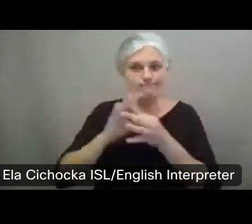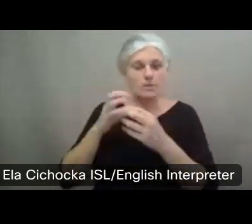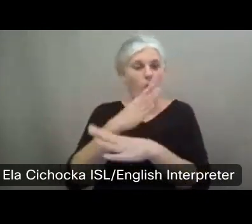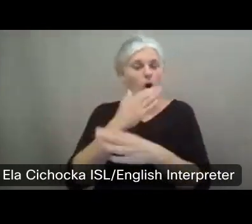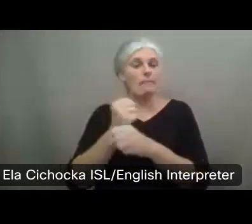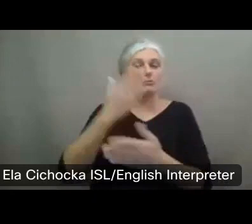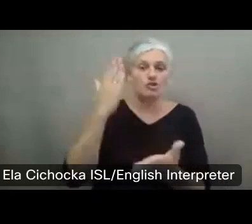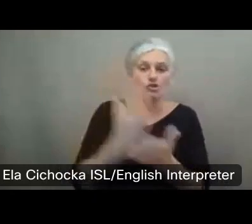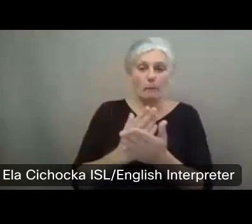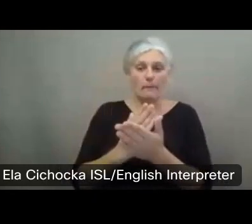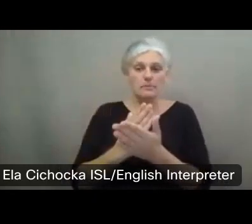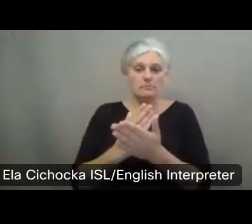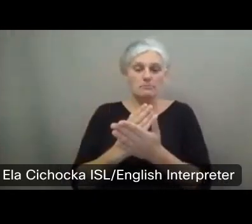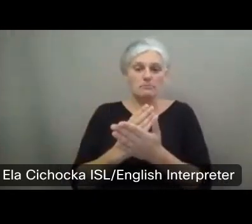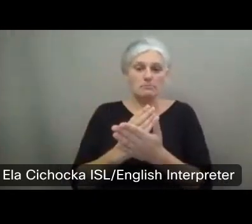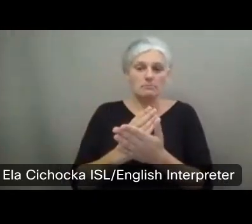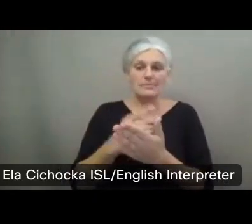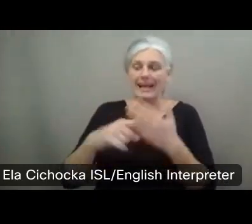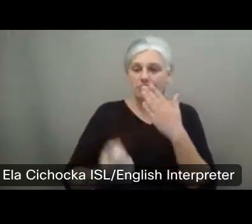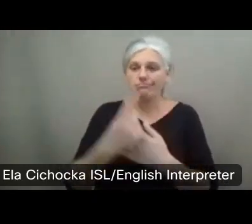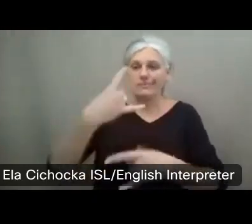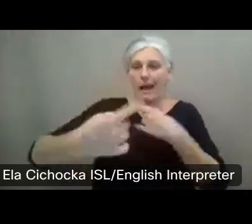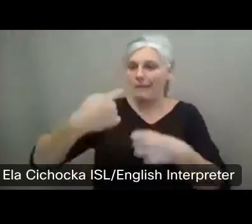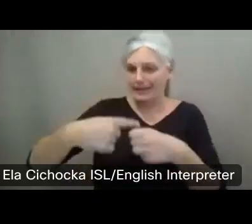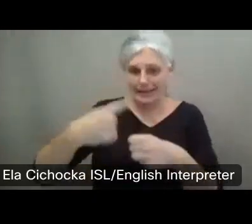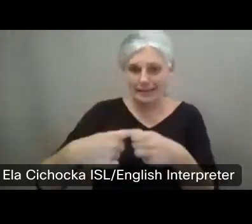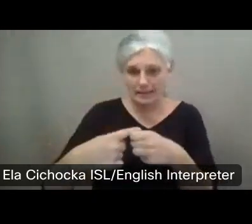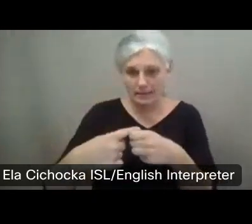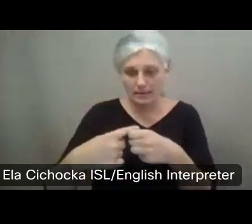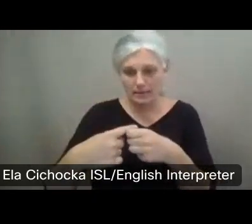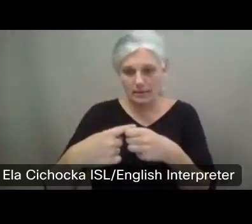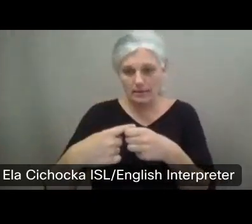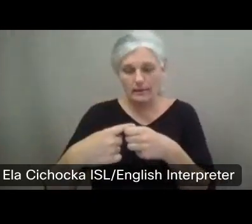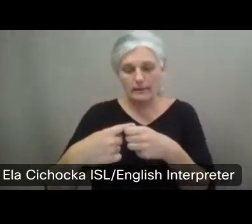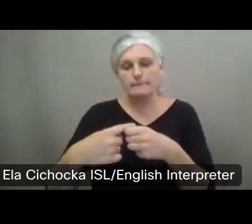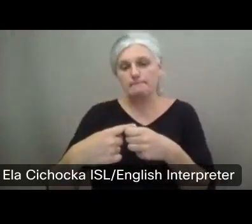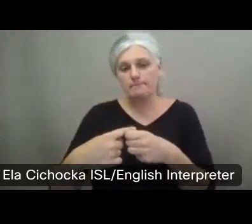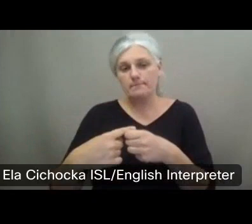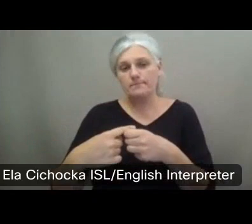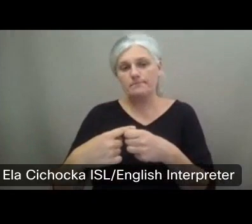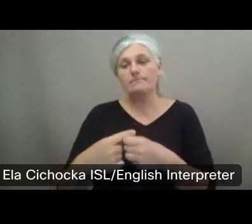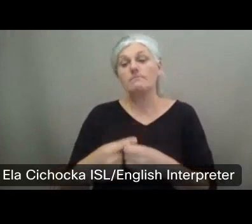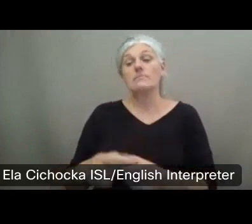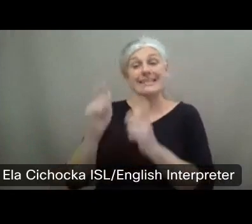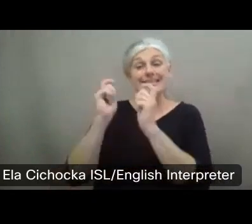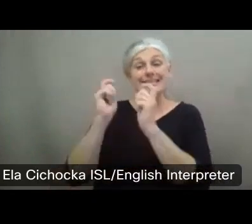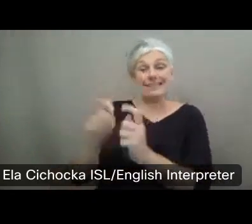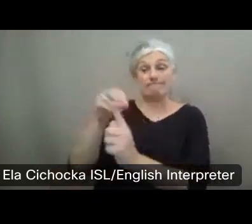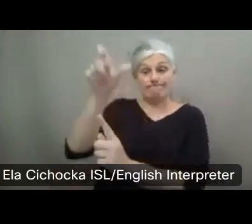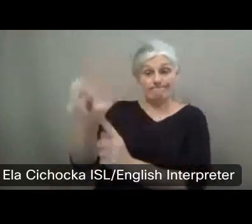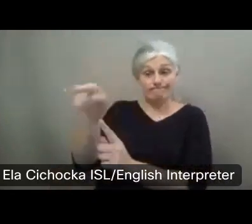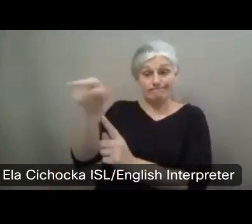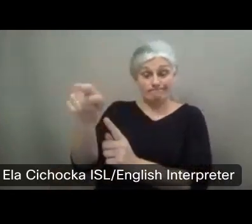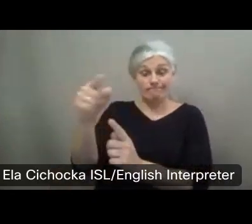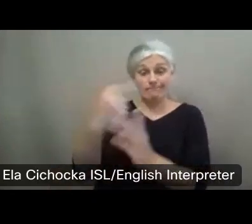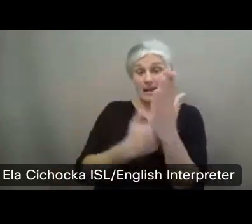prevention or reoccurrence of the incidents. You know, the designated person within the legislation will